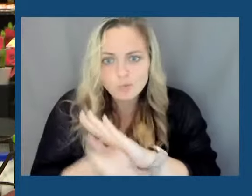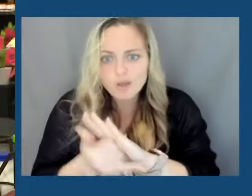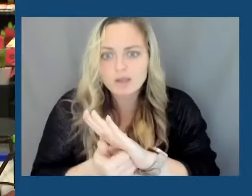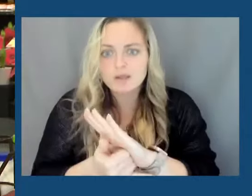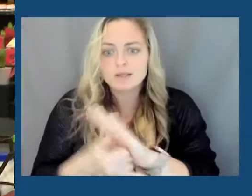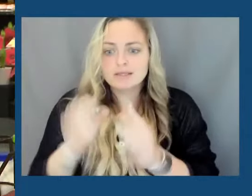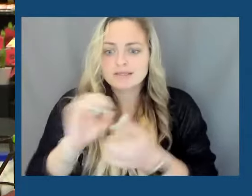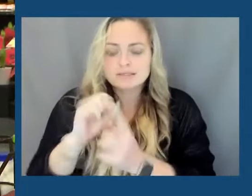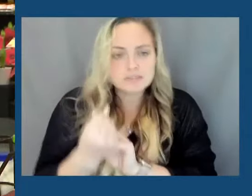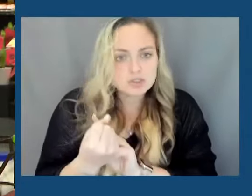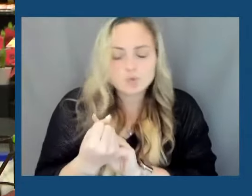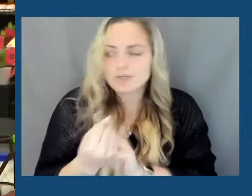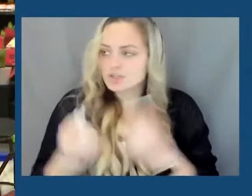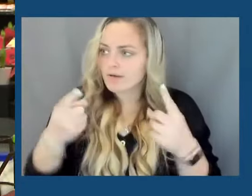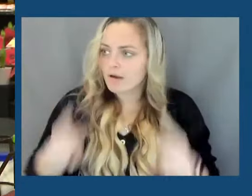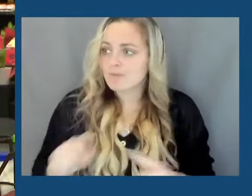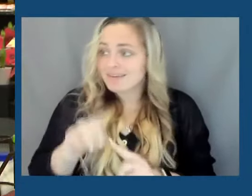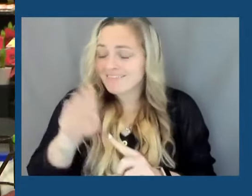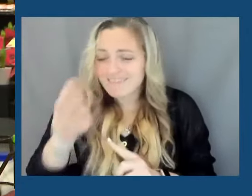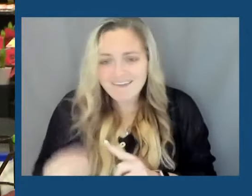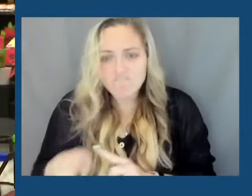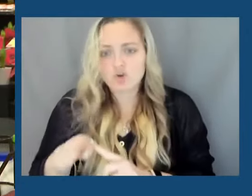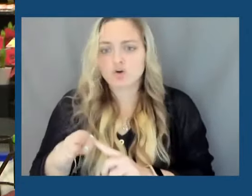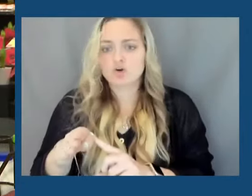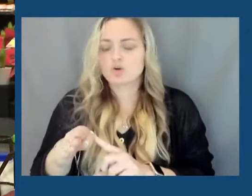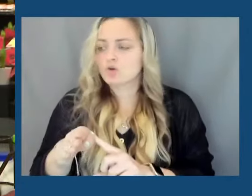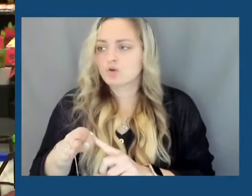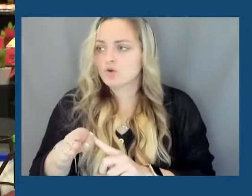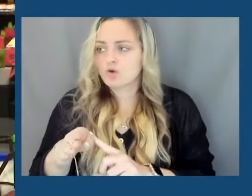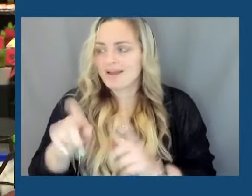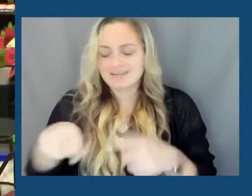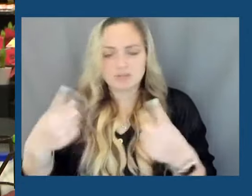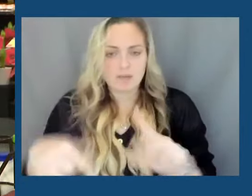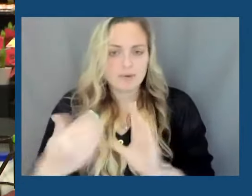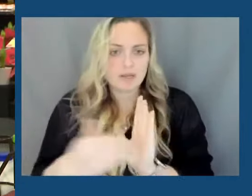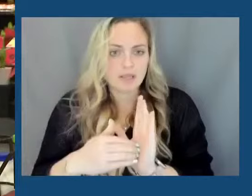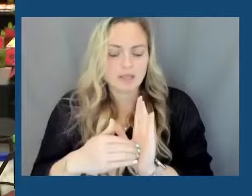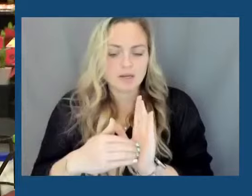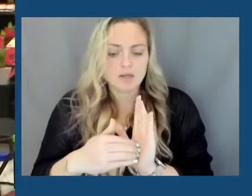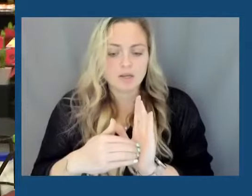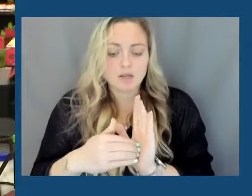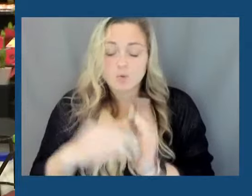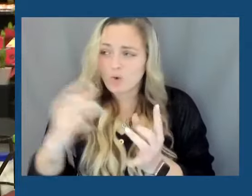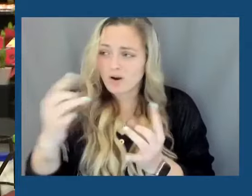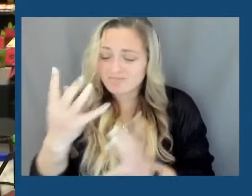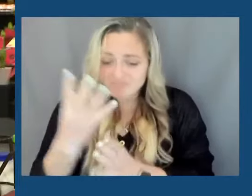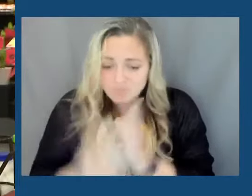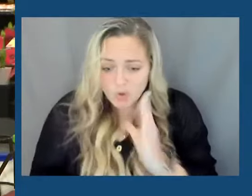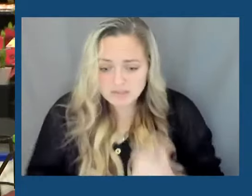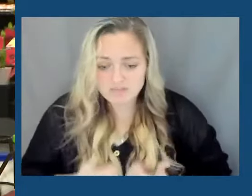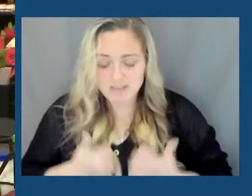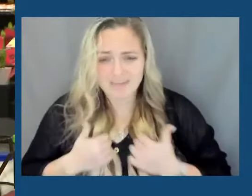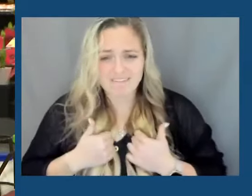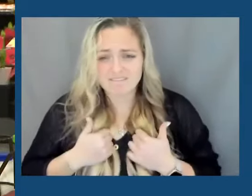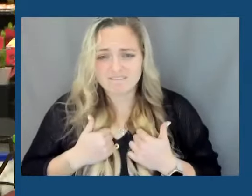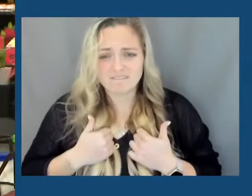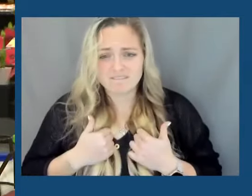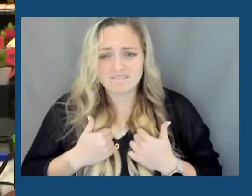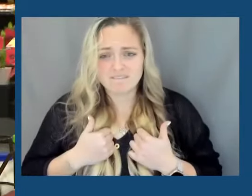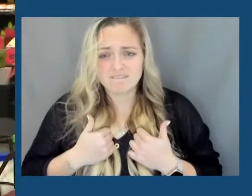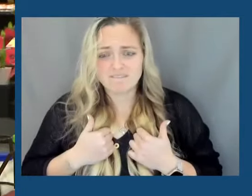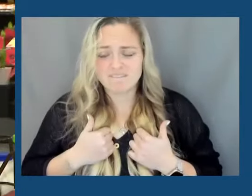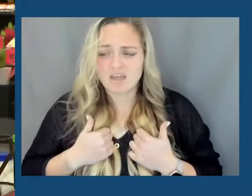situation that arose never has to get to the place it did, where there is a tragic loss of life. And we mourn